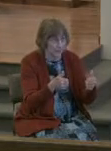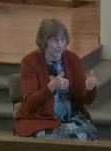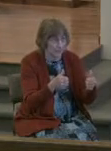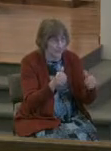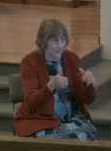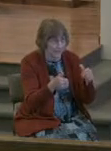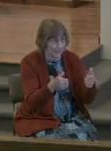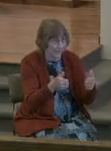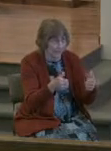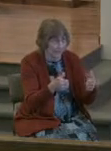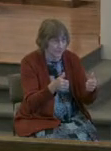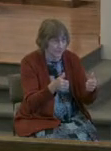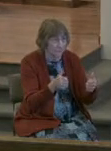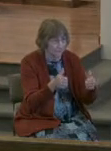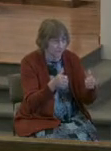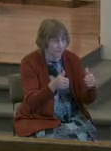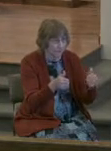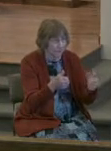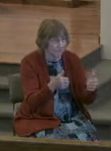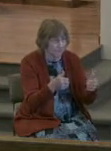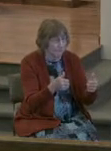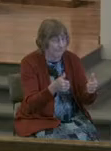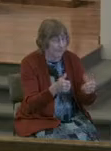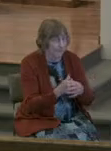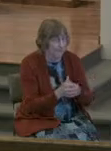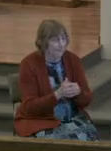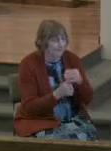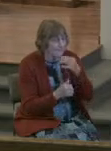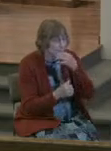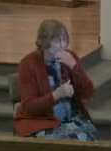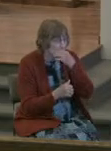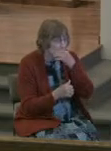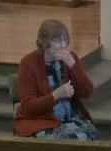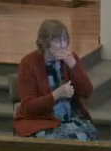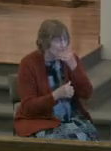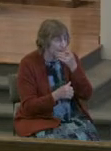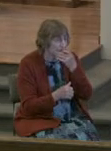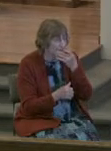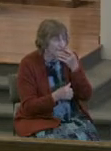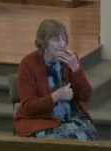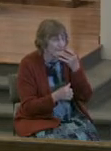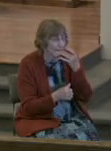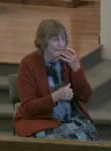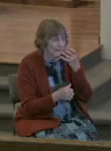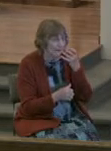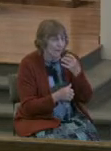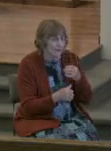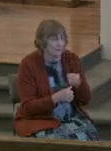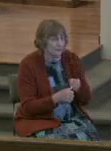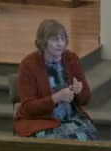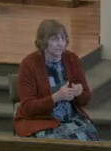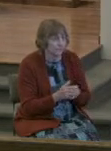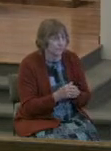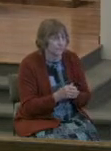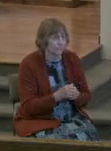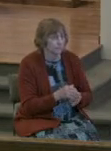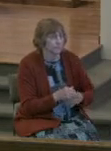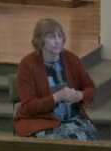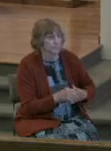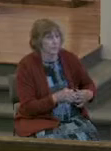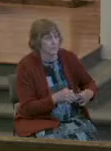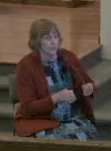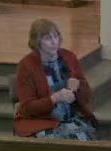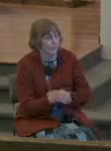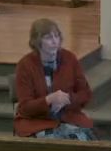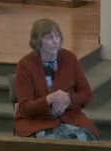that Jesus, as he's talking about the thief, he's specifically referencing the Pharisees at that time and how they were oppressing and